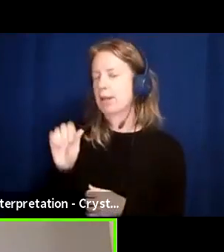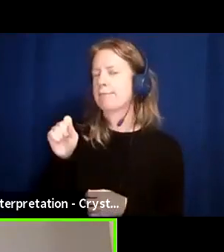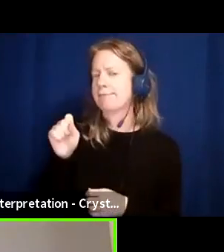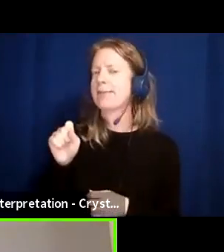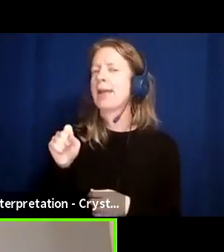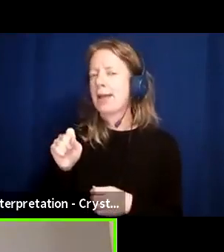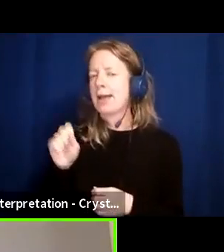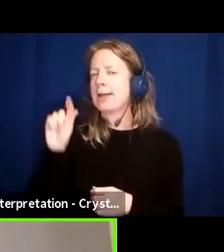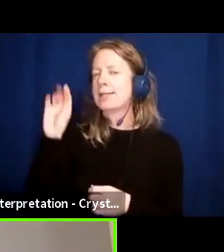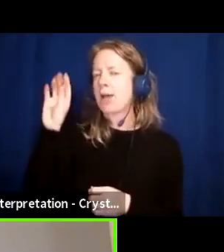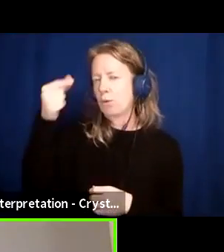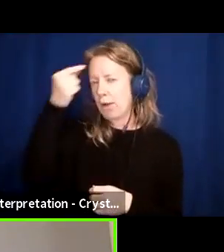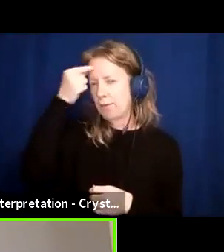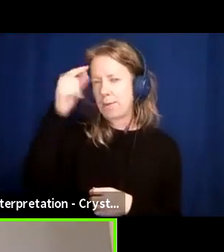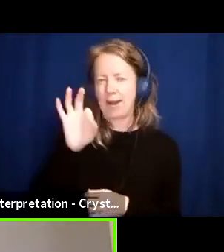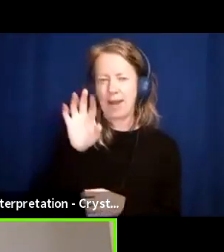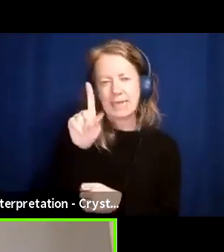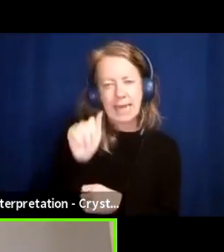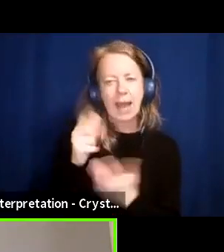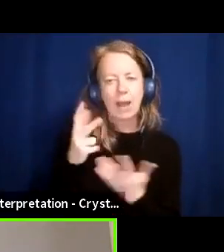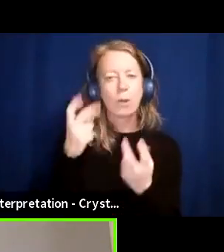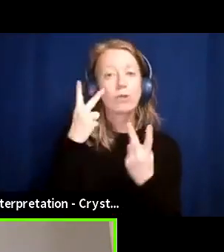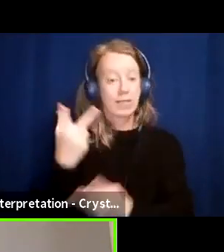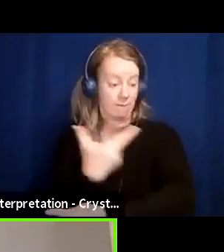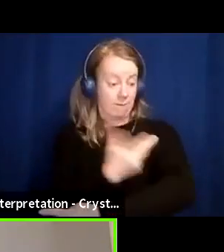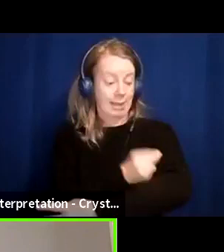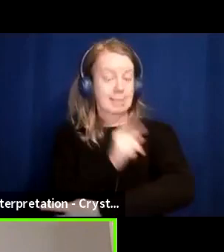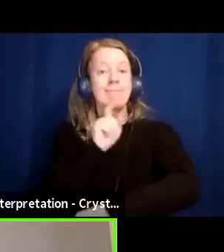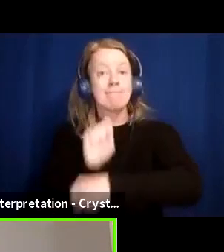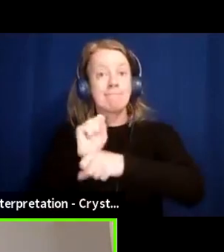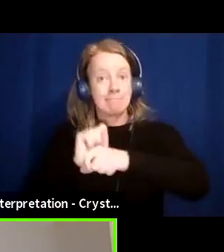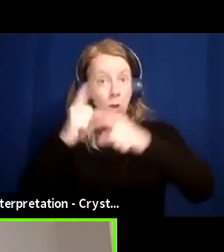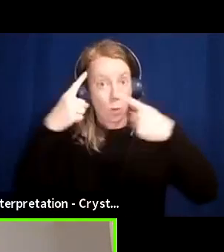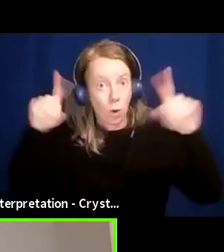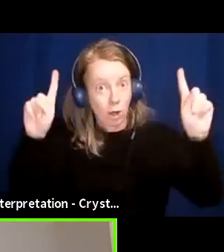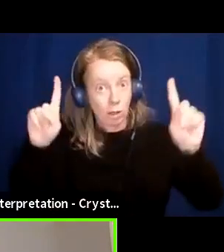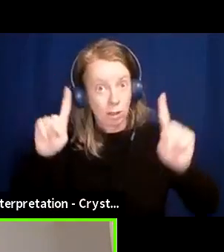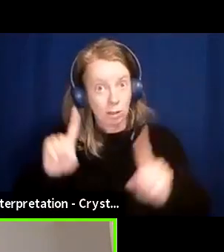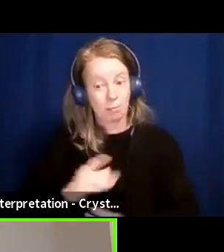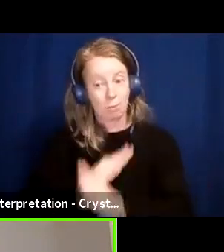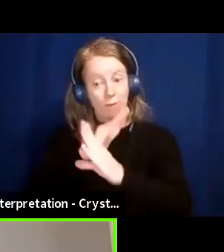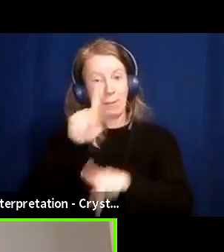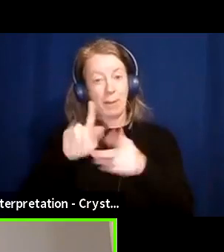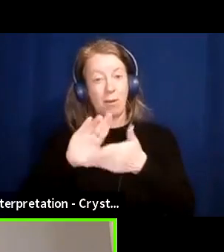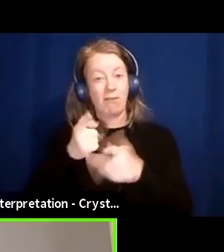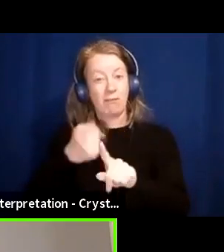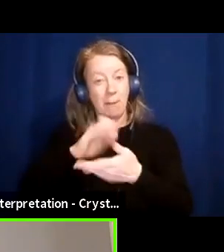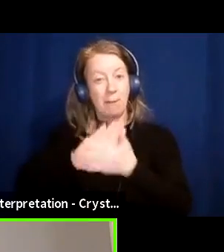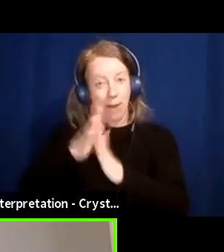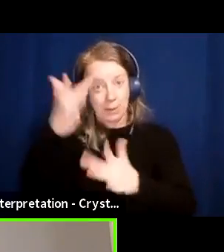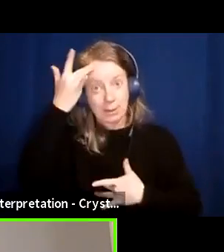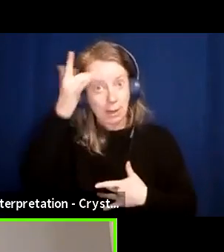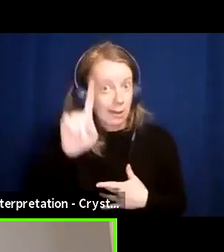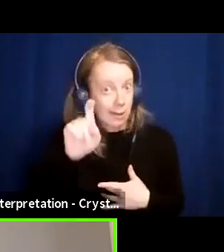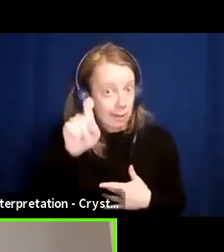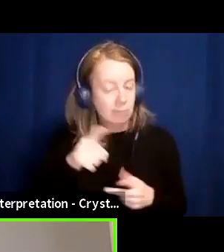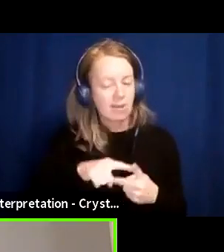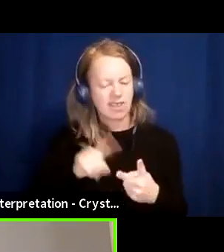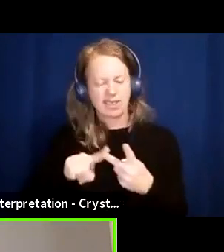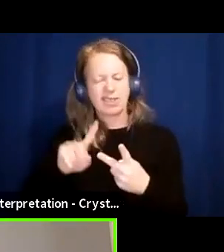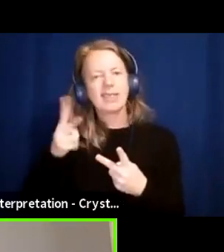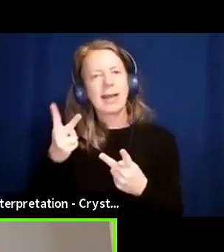were looking for effectiveness. Does this prevent people from getting sick? The other thing is they were looking for major side effects.